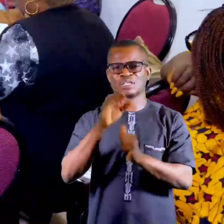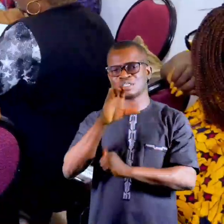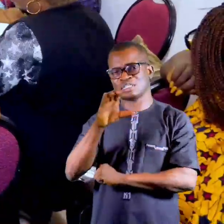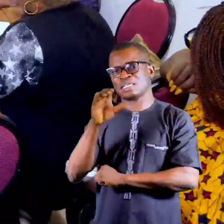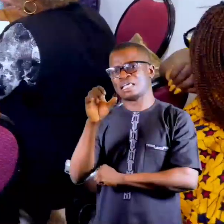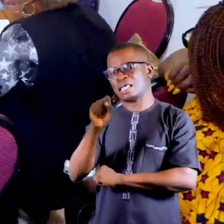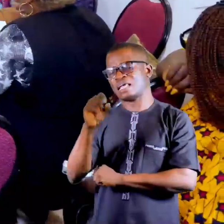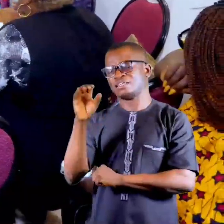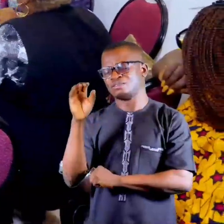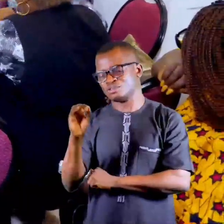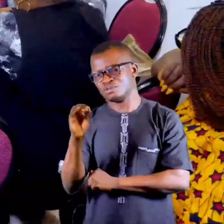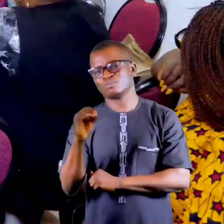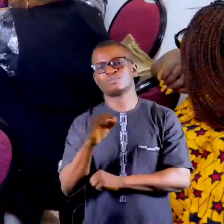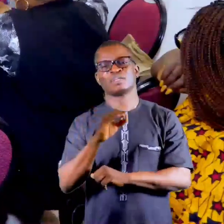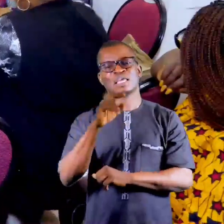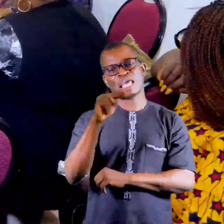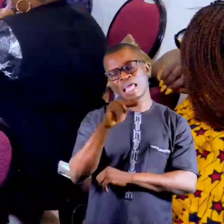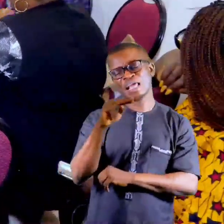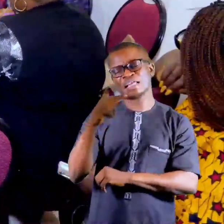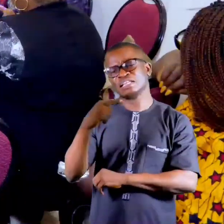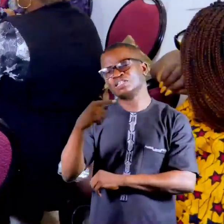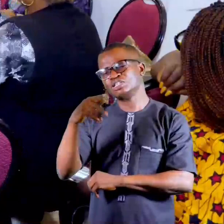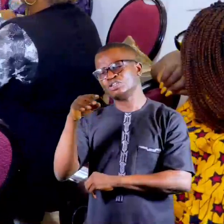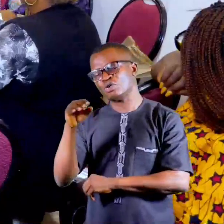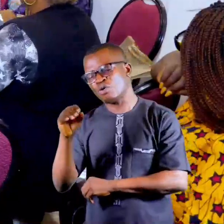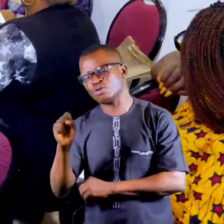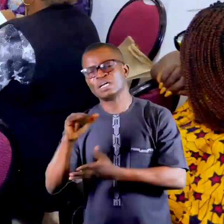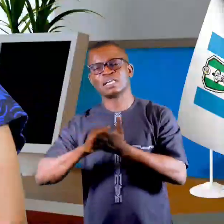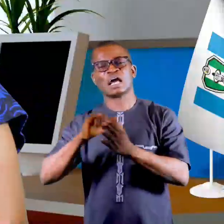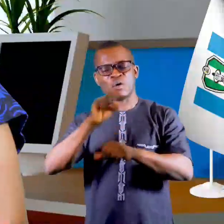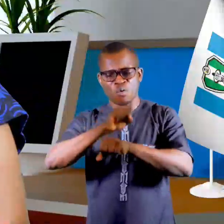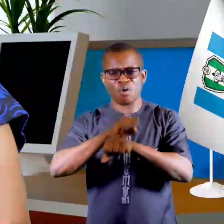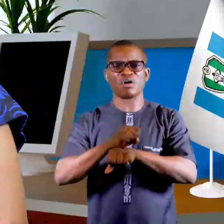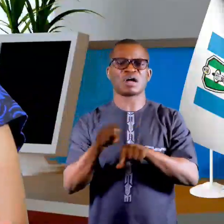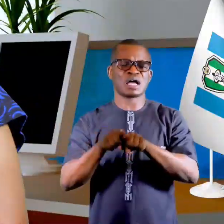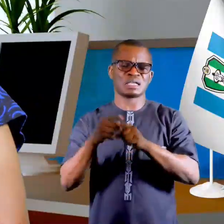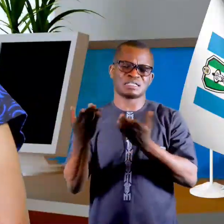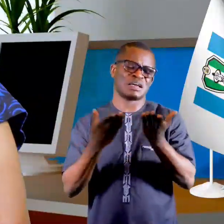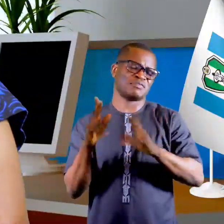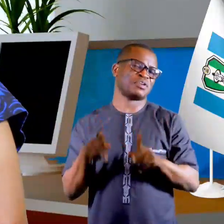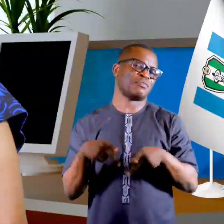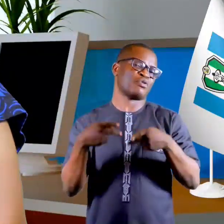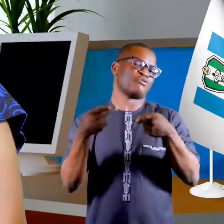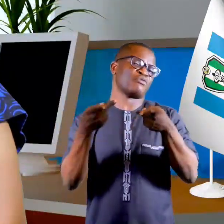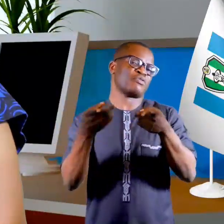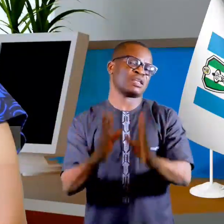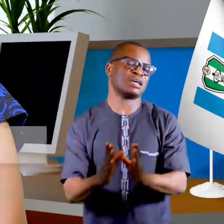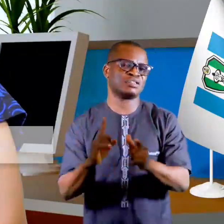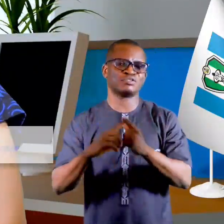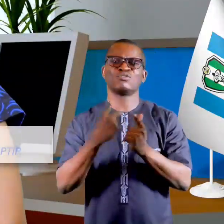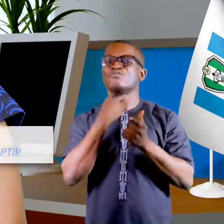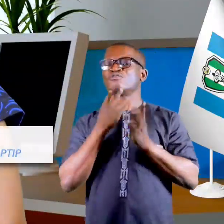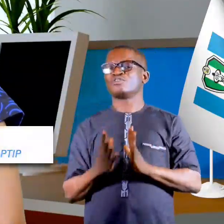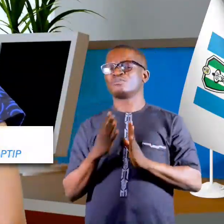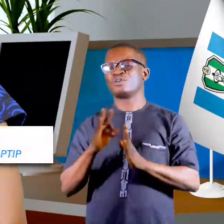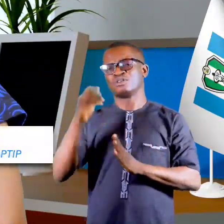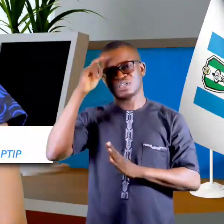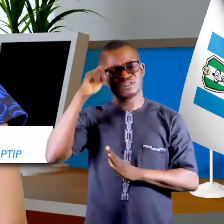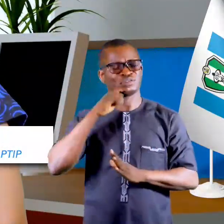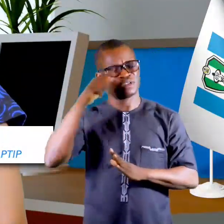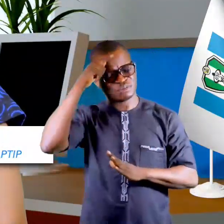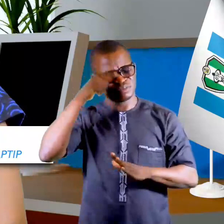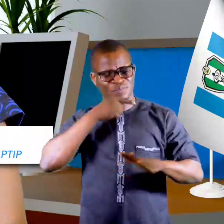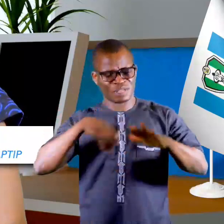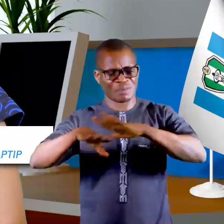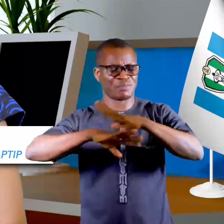society organizations, non-governmental organizations who work as service providers to victims of sexual and